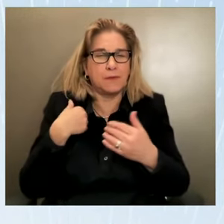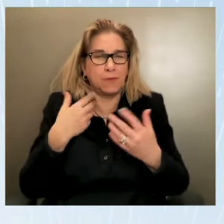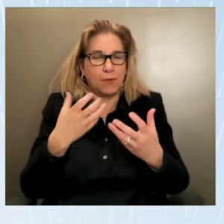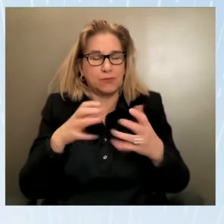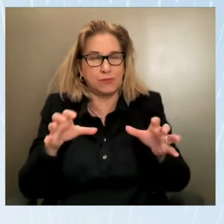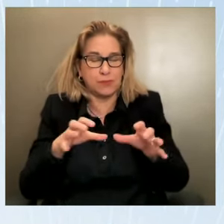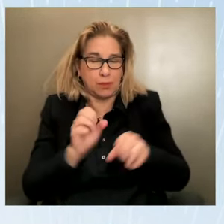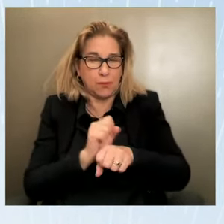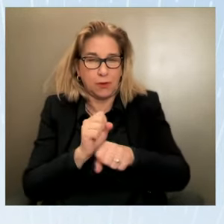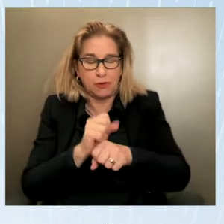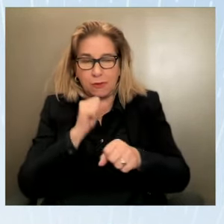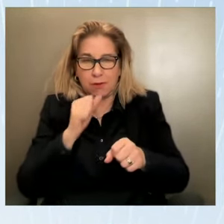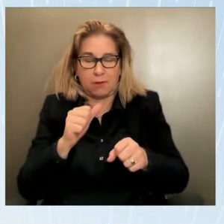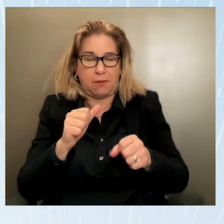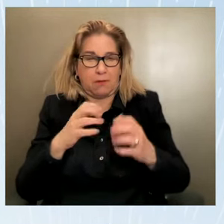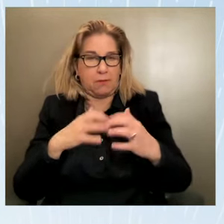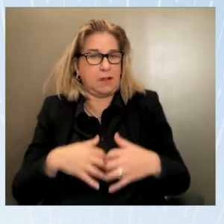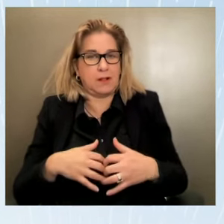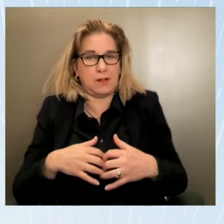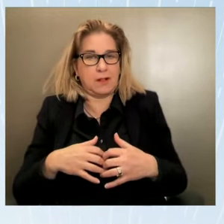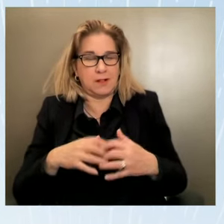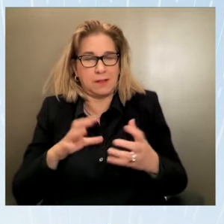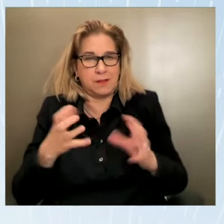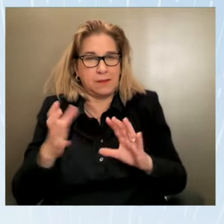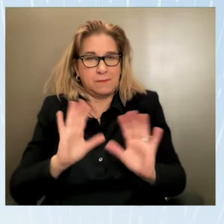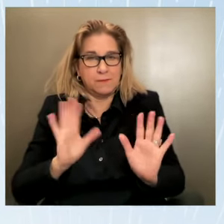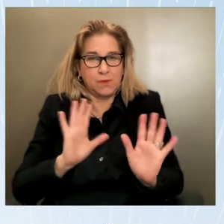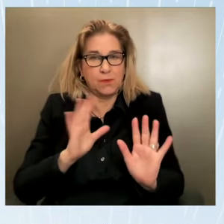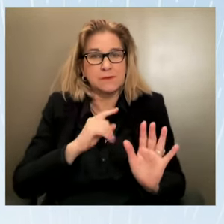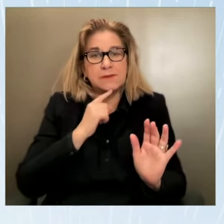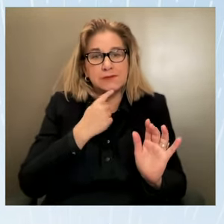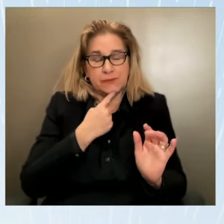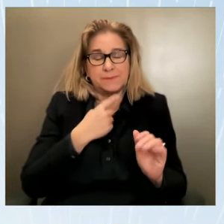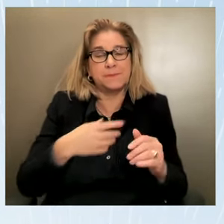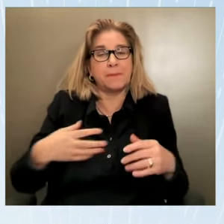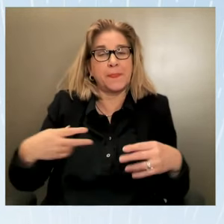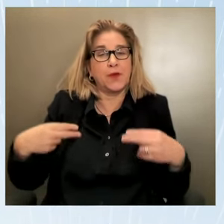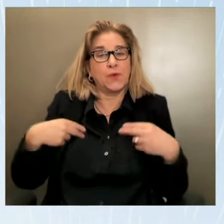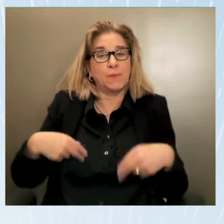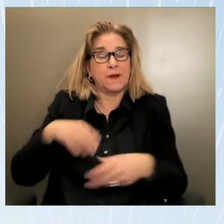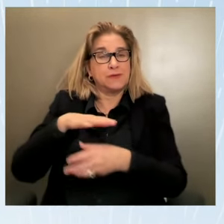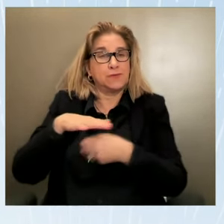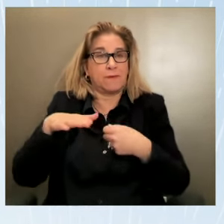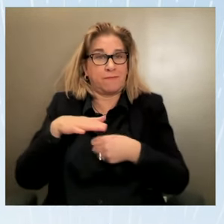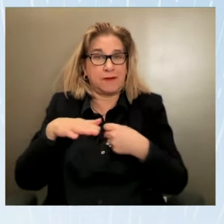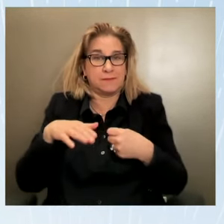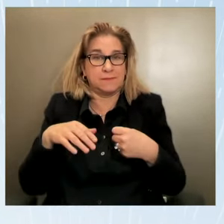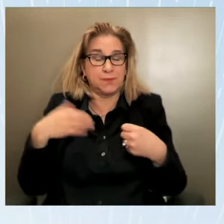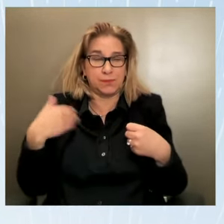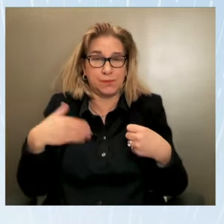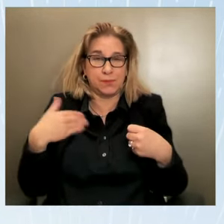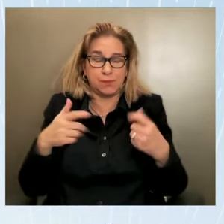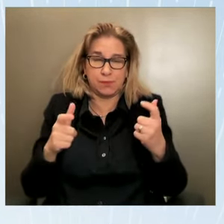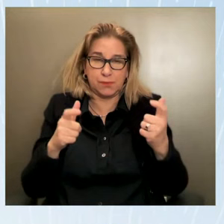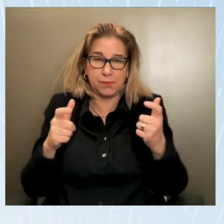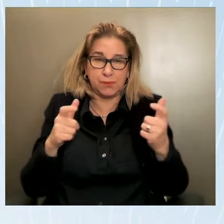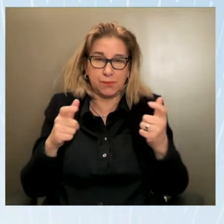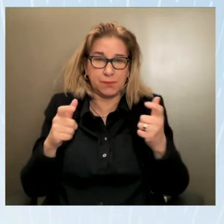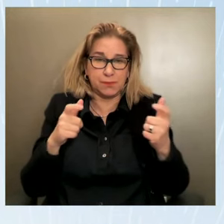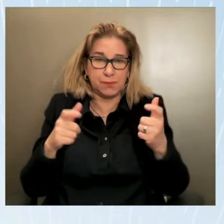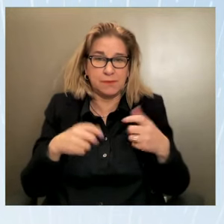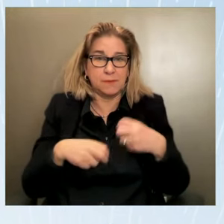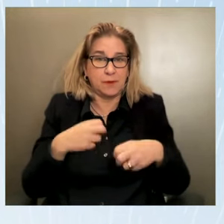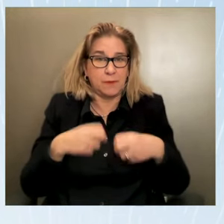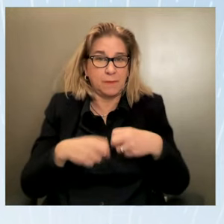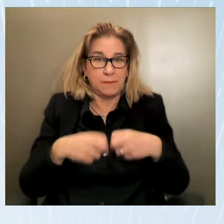a multifaceted problem that requires a whole-of-government approach, really a whole-of-society response. And that also